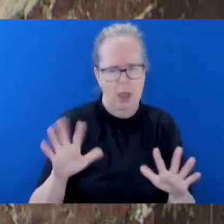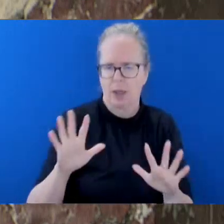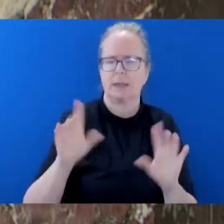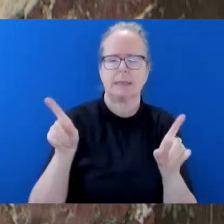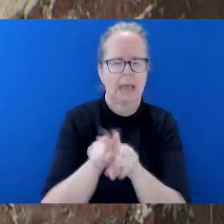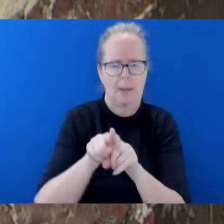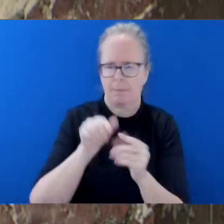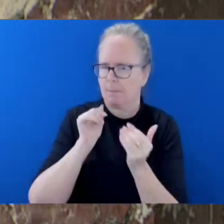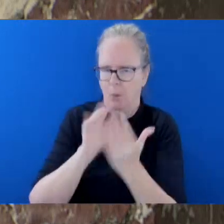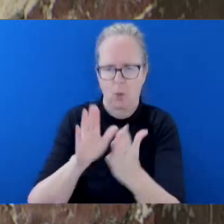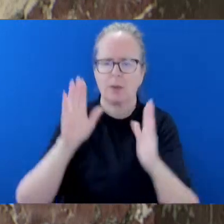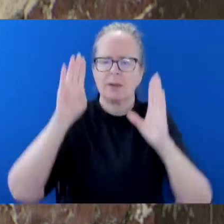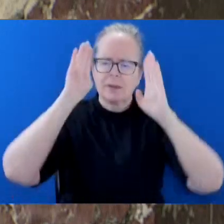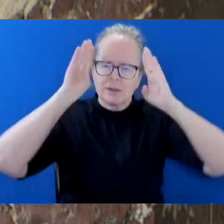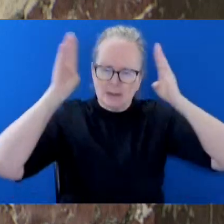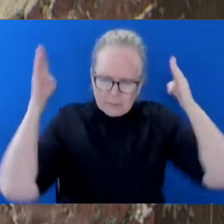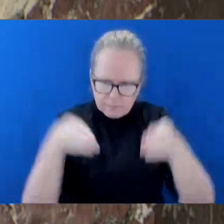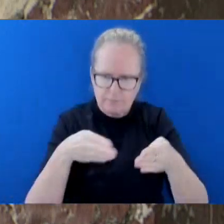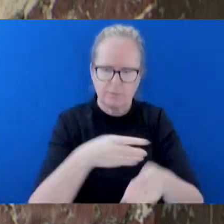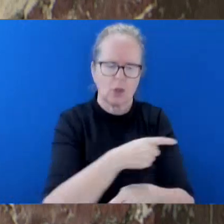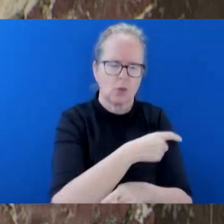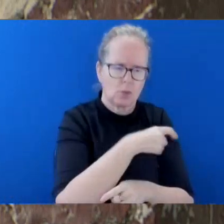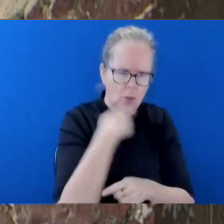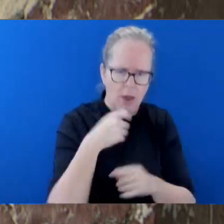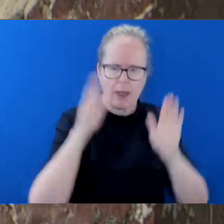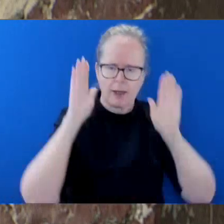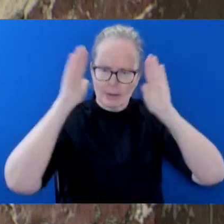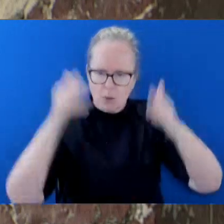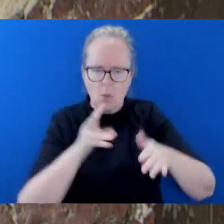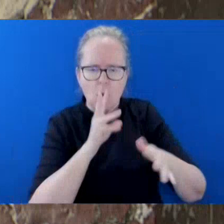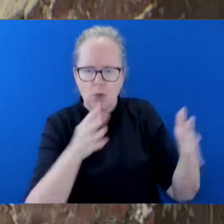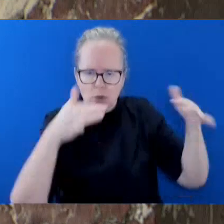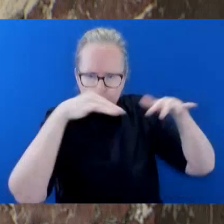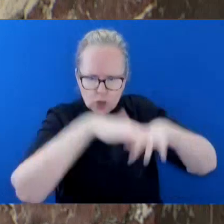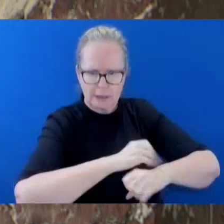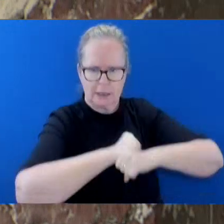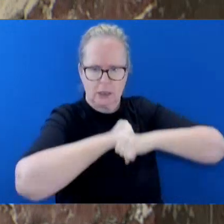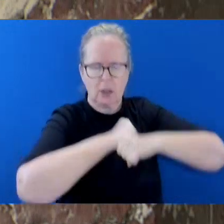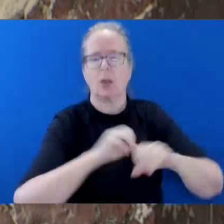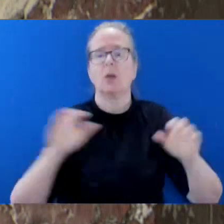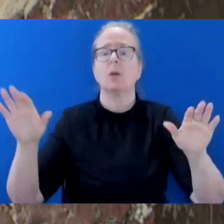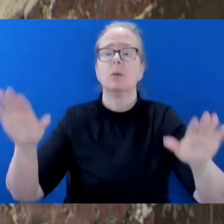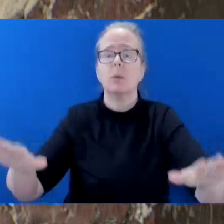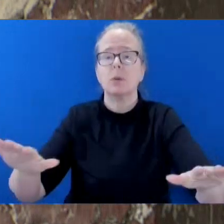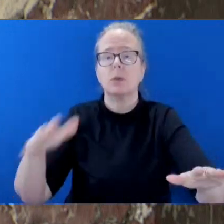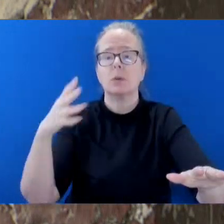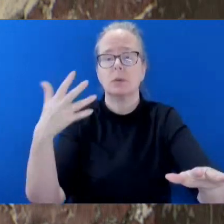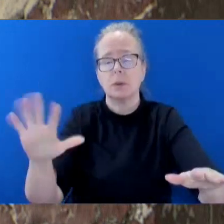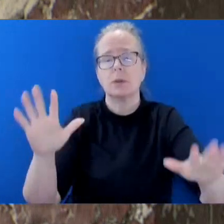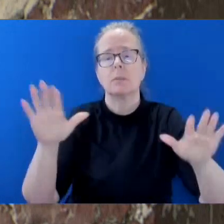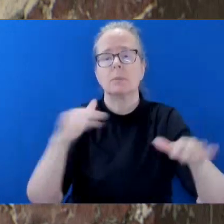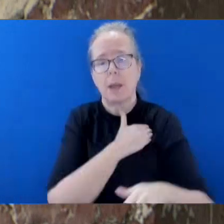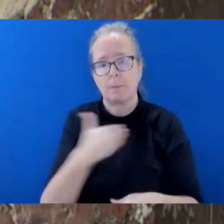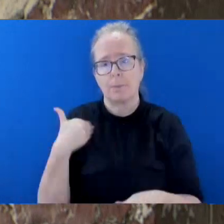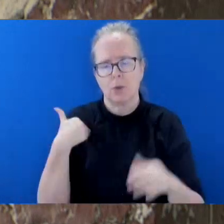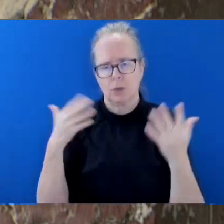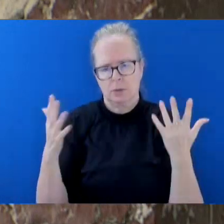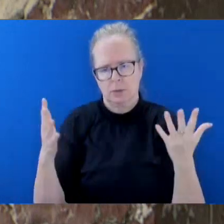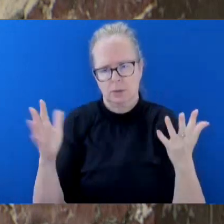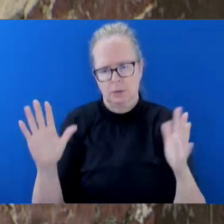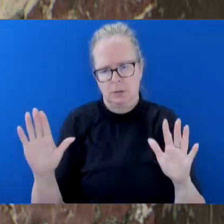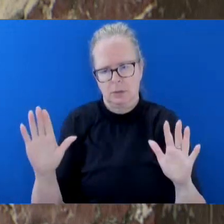security, which I would have thought this House would have been able to come together and work together on. We're dedicated to this work. It's important. We are almost work.